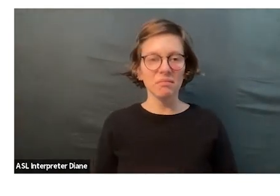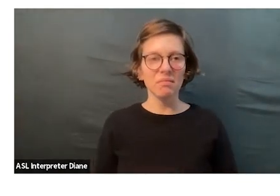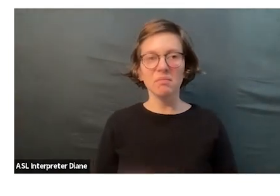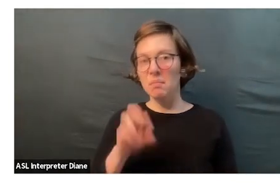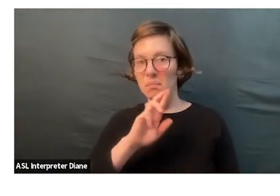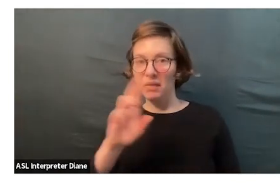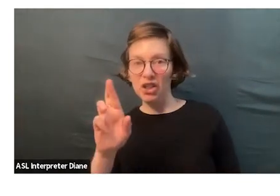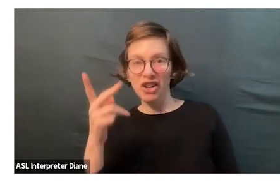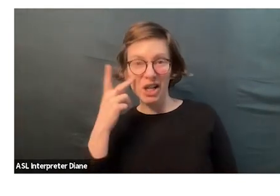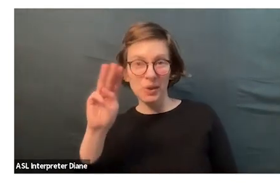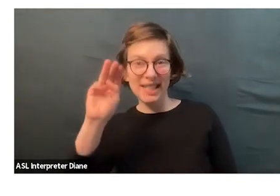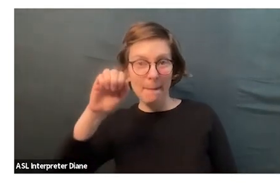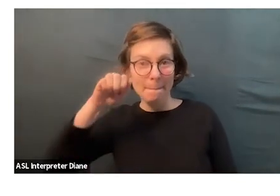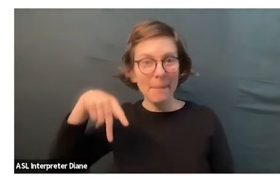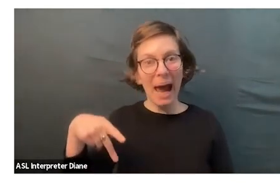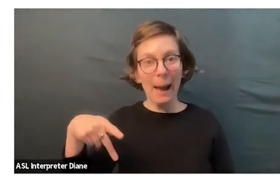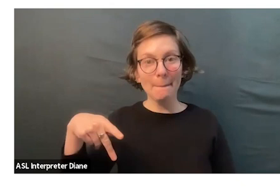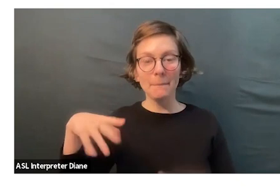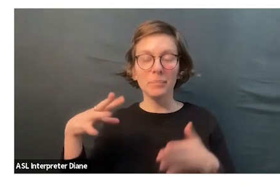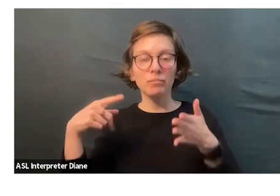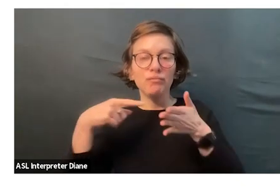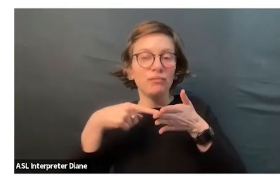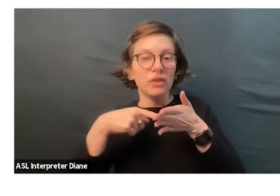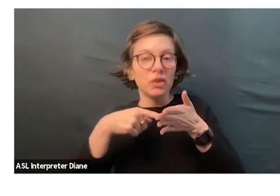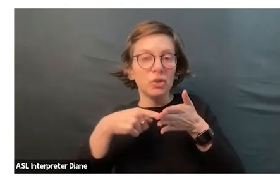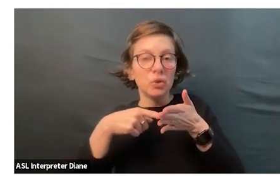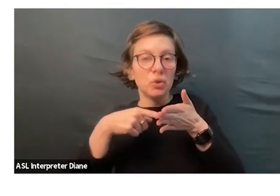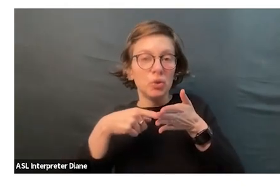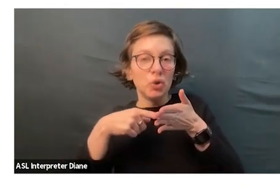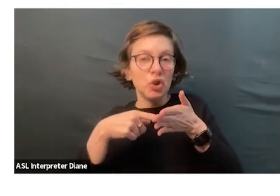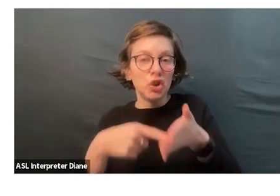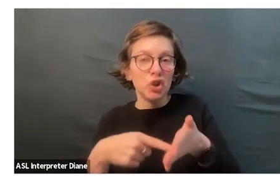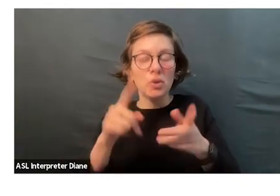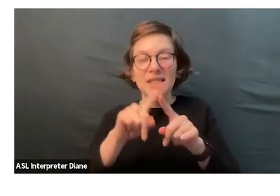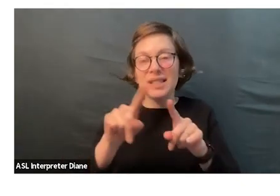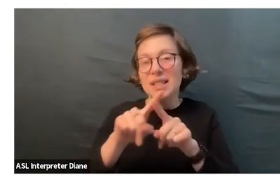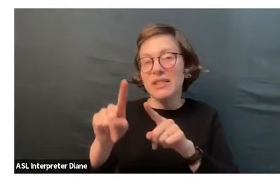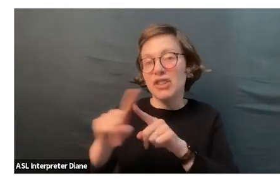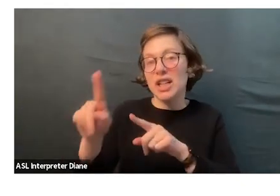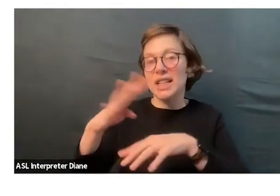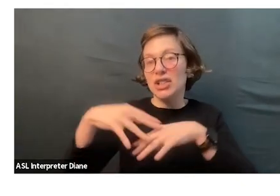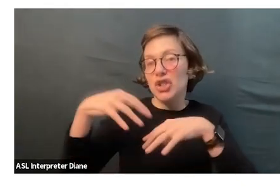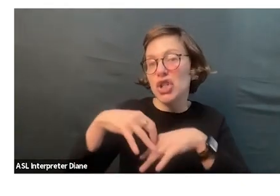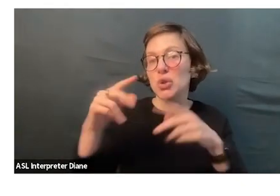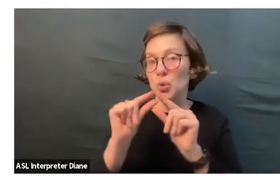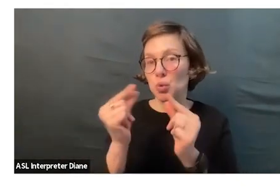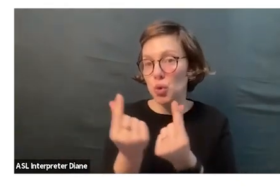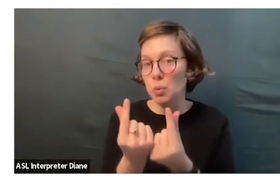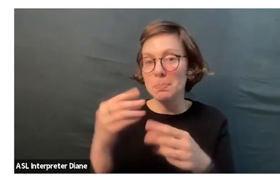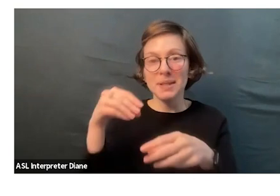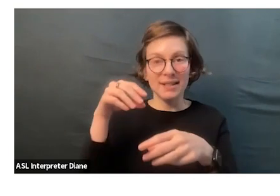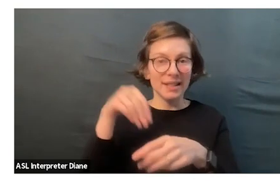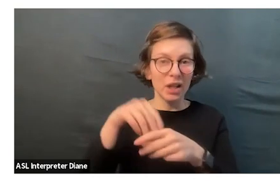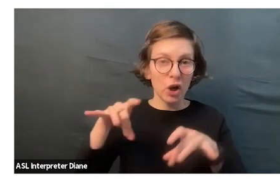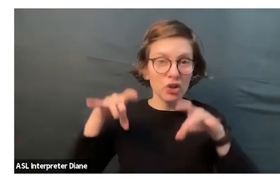of the British Royal Navy were considered legitimate. But on the other hand, Australia, for those of